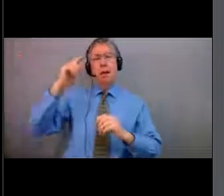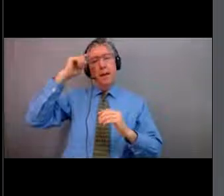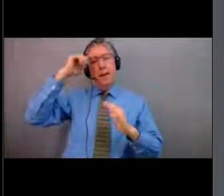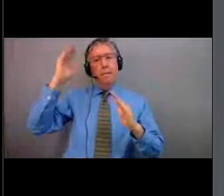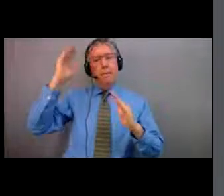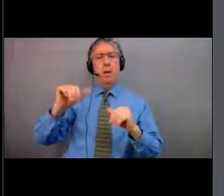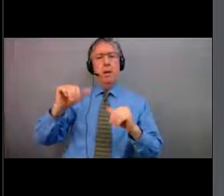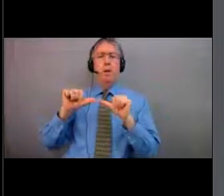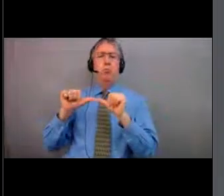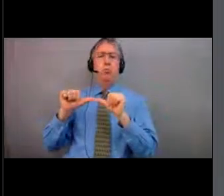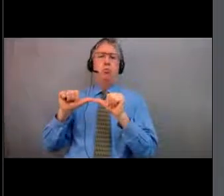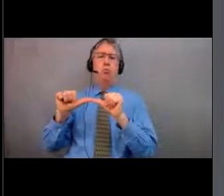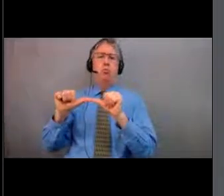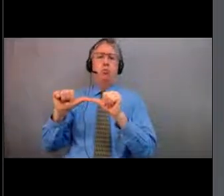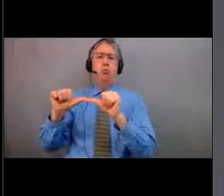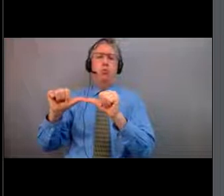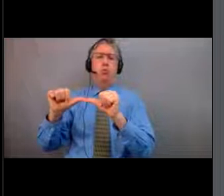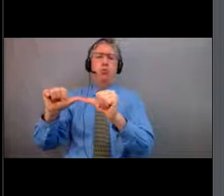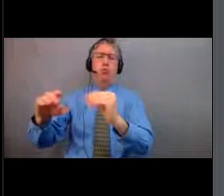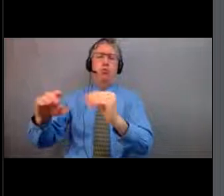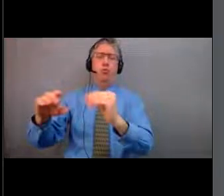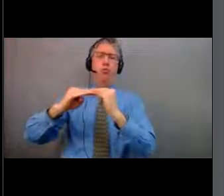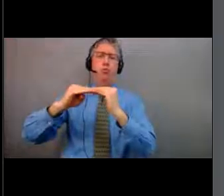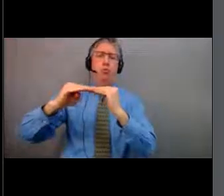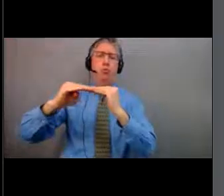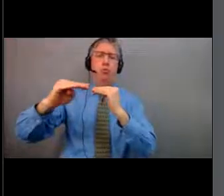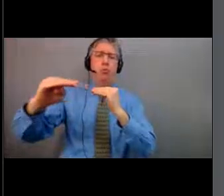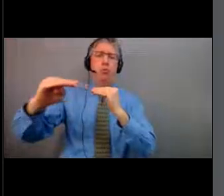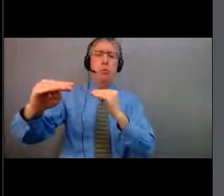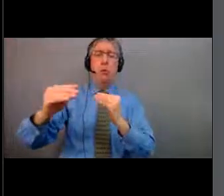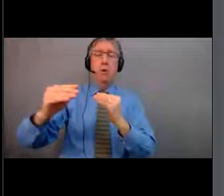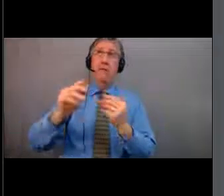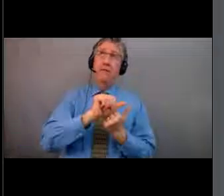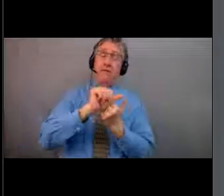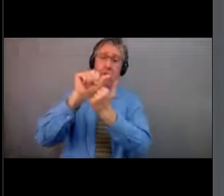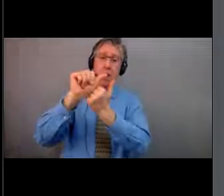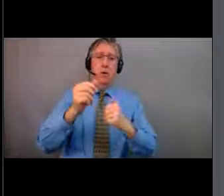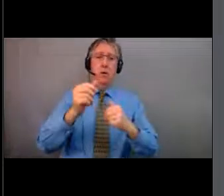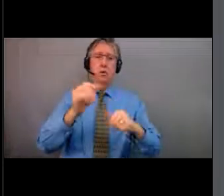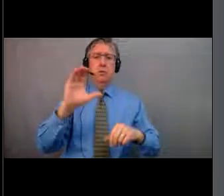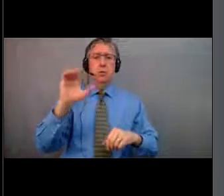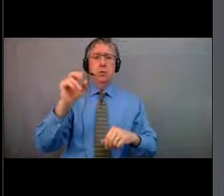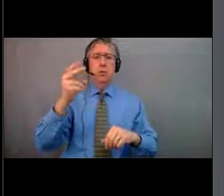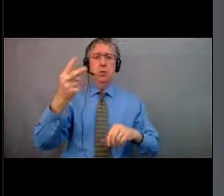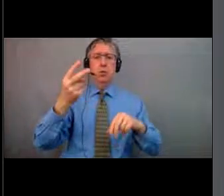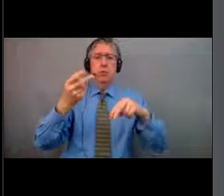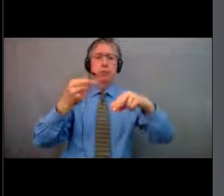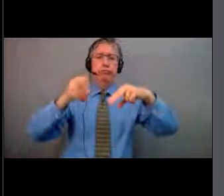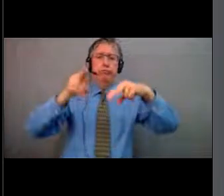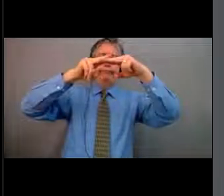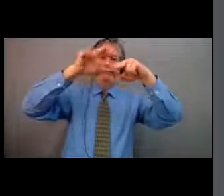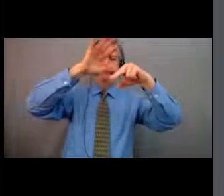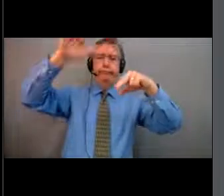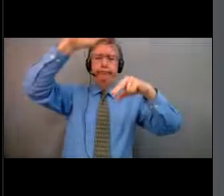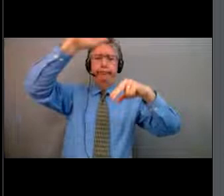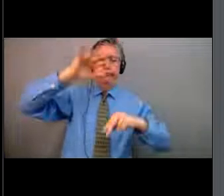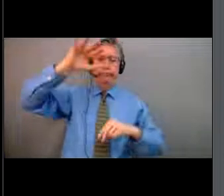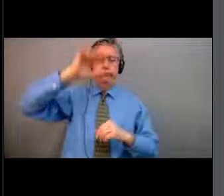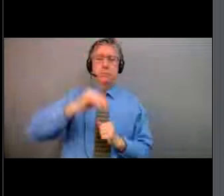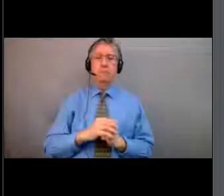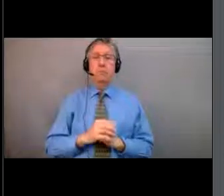directly related to the atmospheric increase. And this slide shows that. And it shows the initial work of Chris